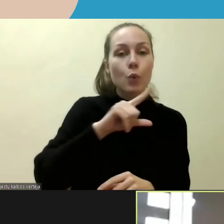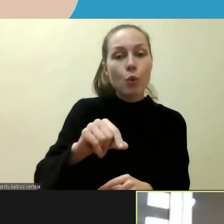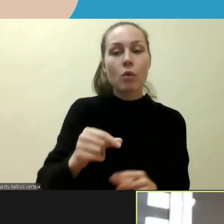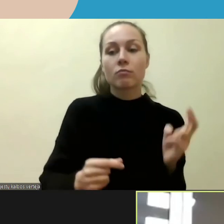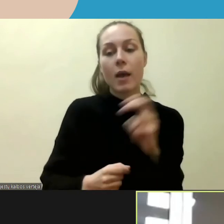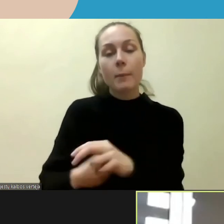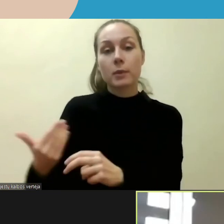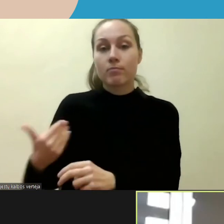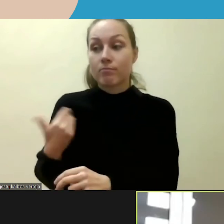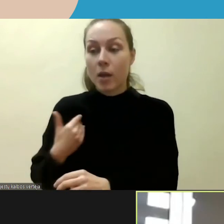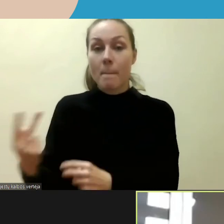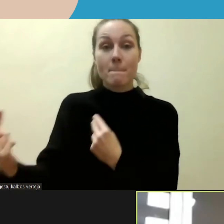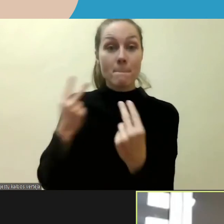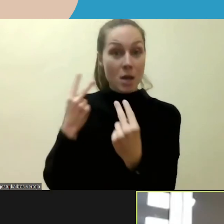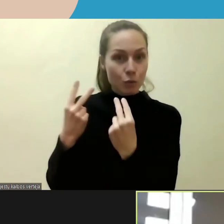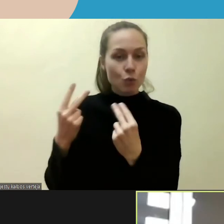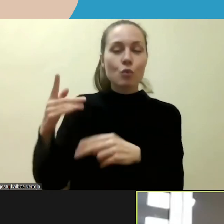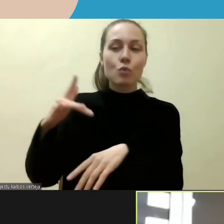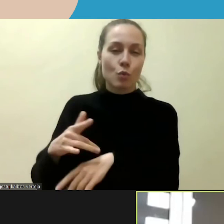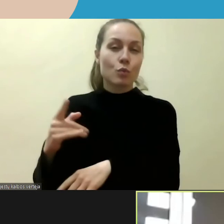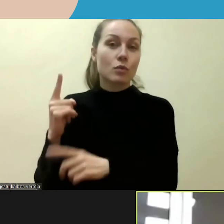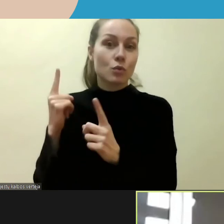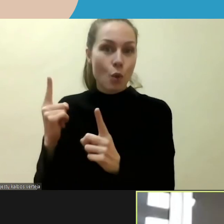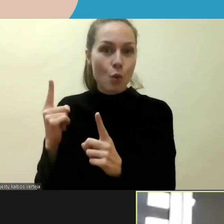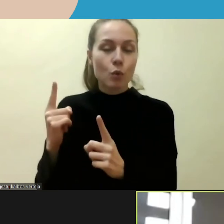bring even more police officers